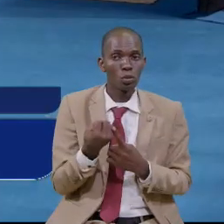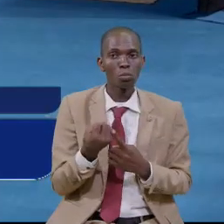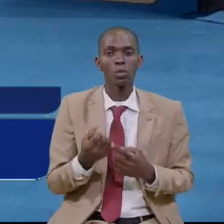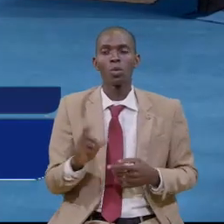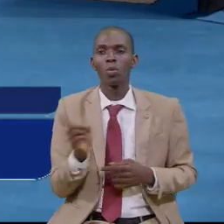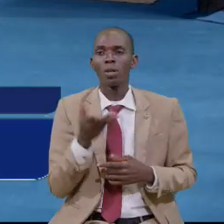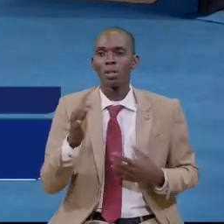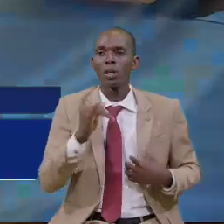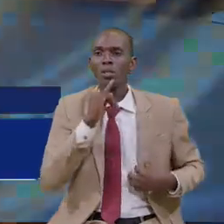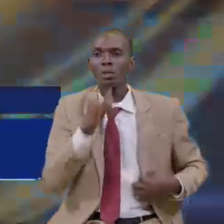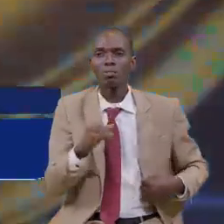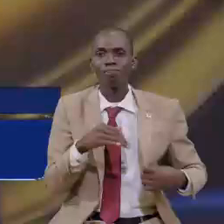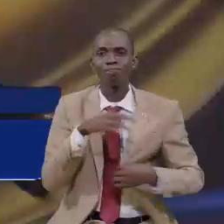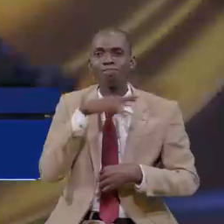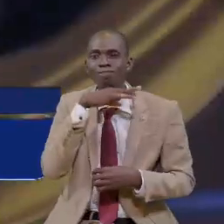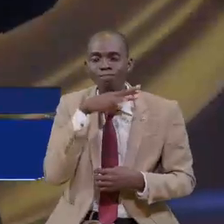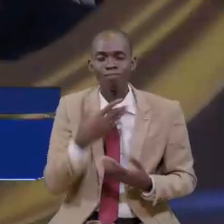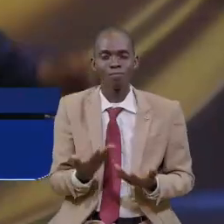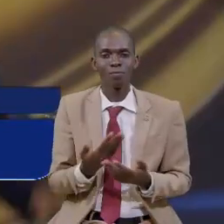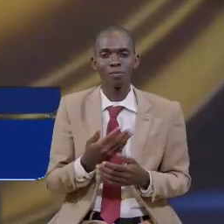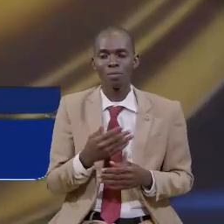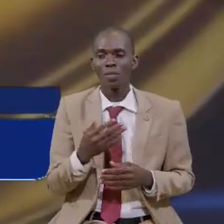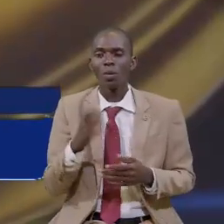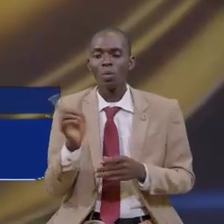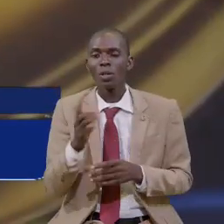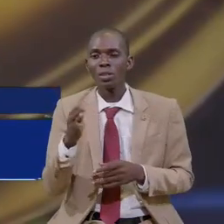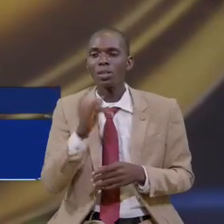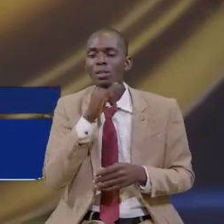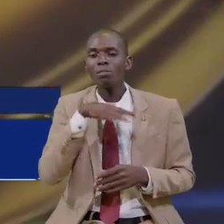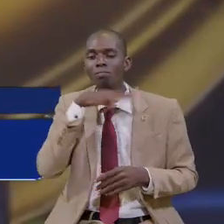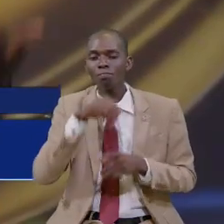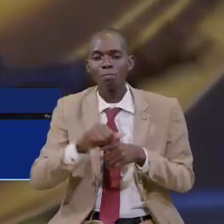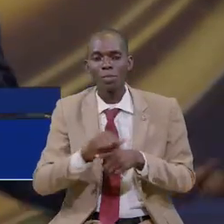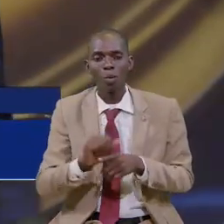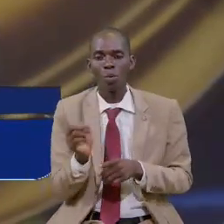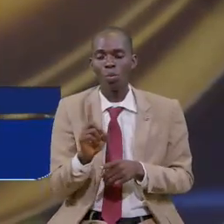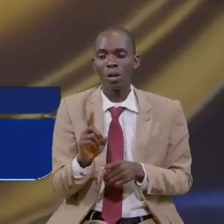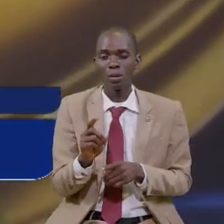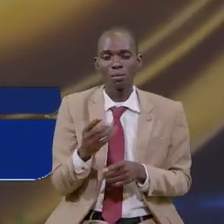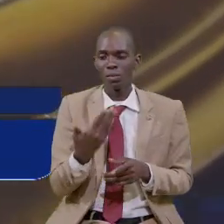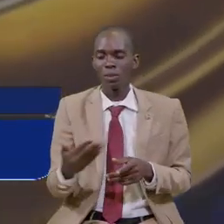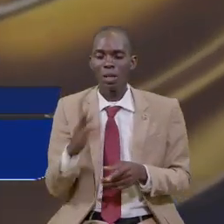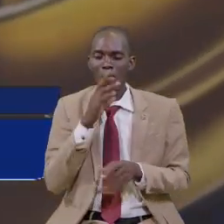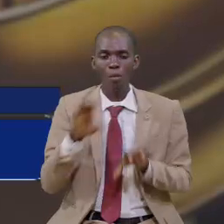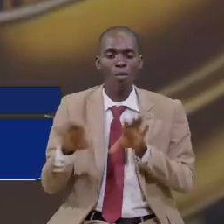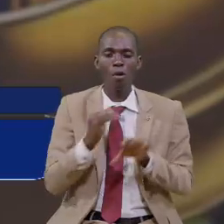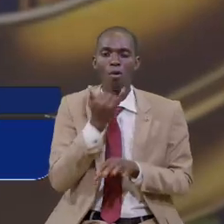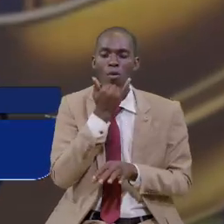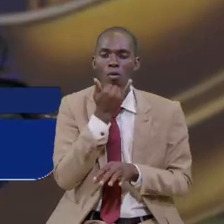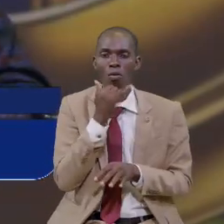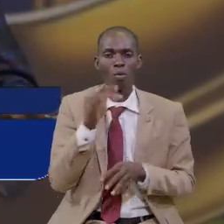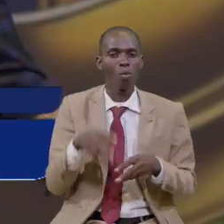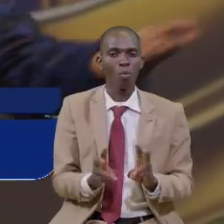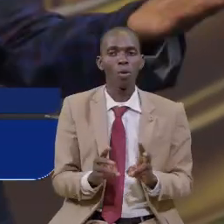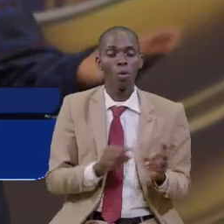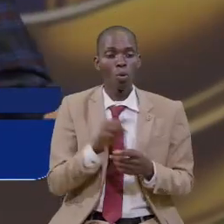where there is corruption, where everything is upside down, When the people that say yes,